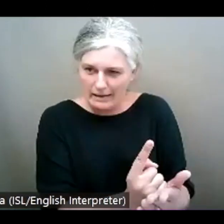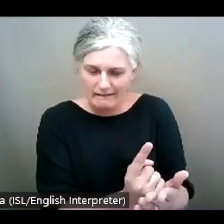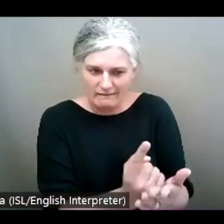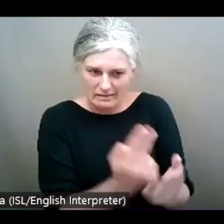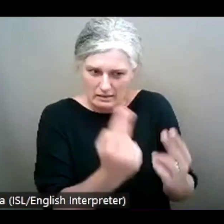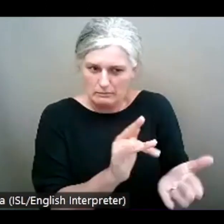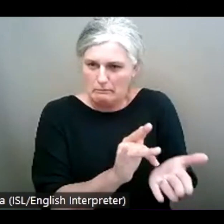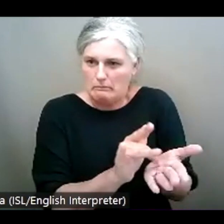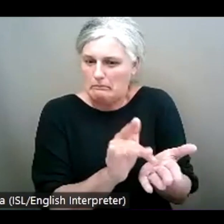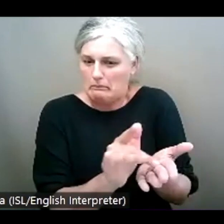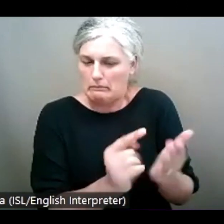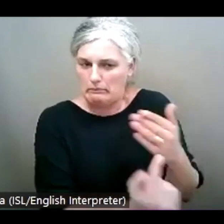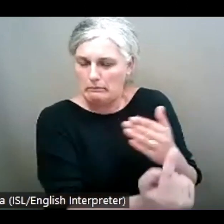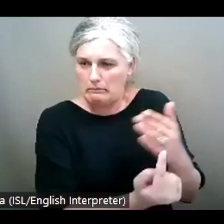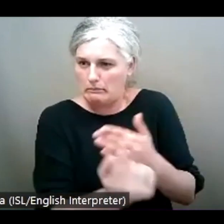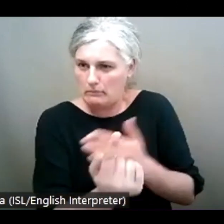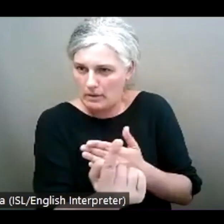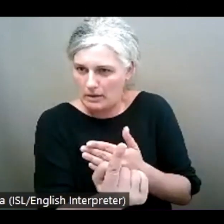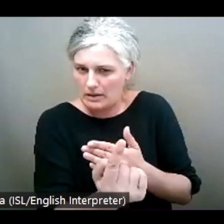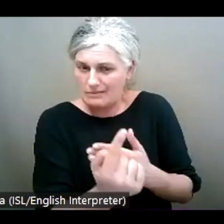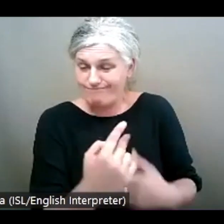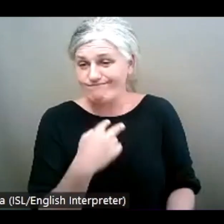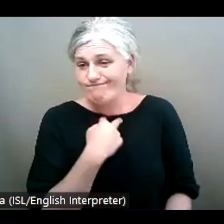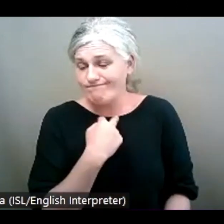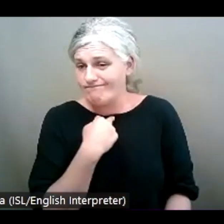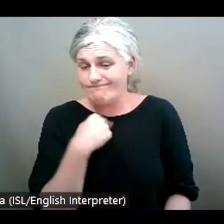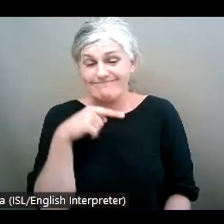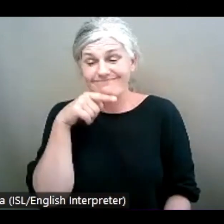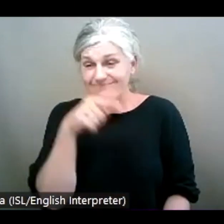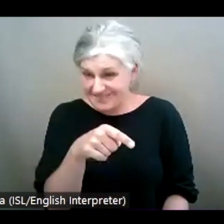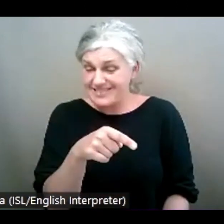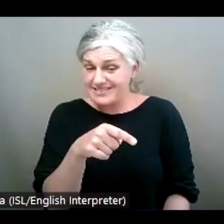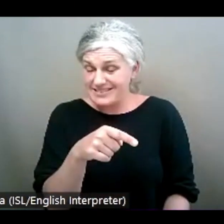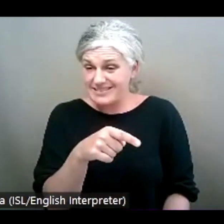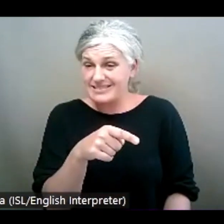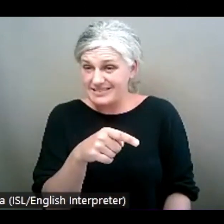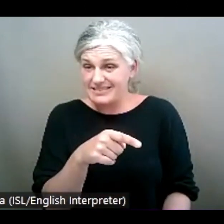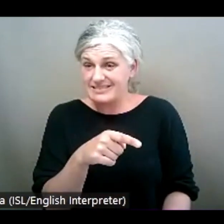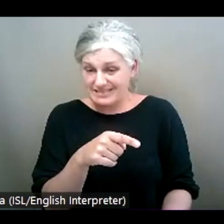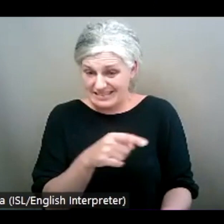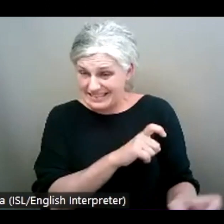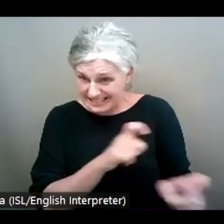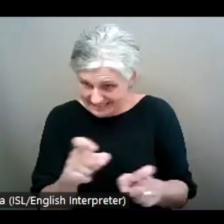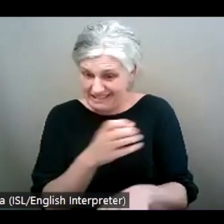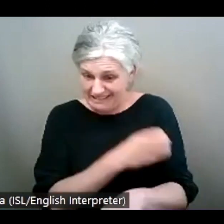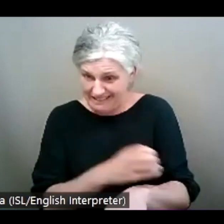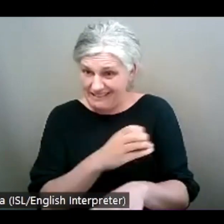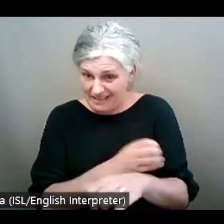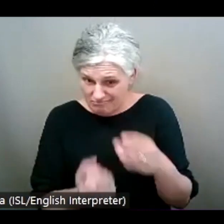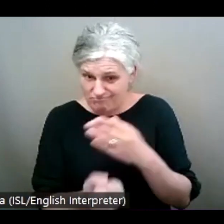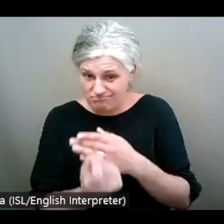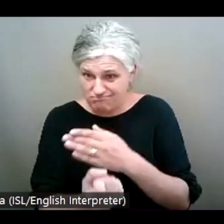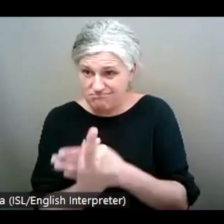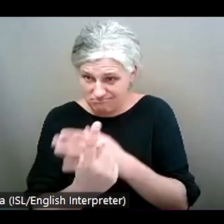of society. And unfortunately, these practices are very alive and kicking today, and